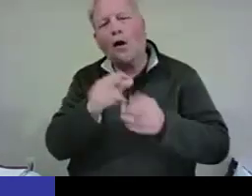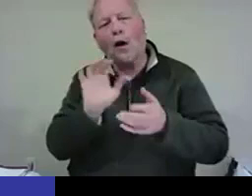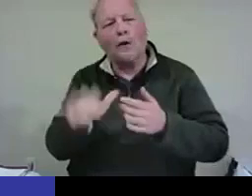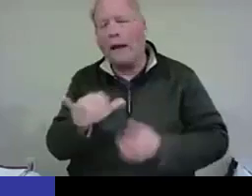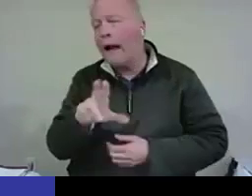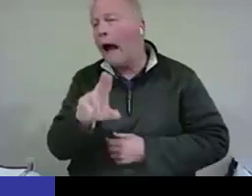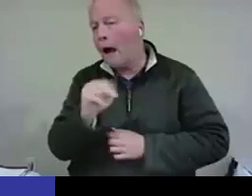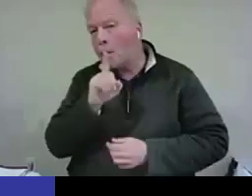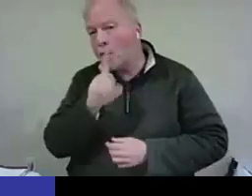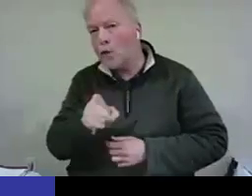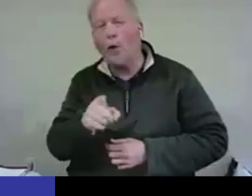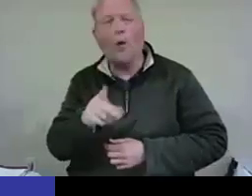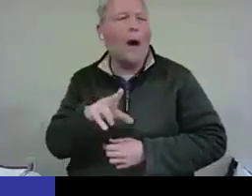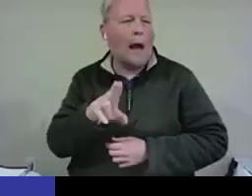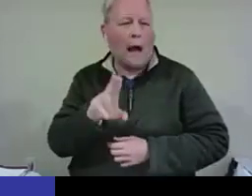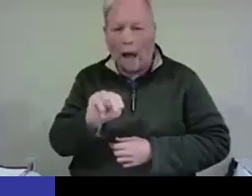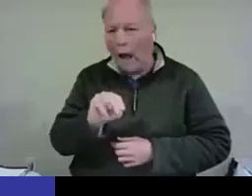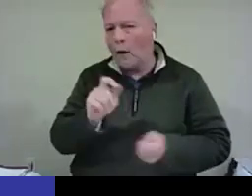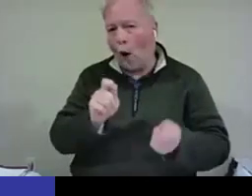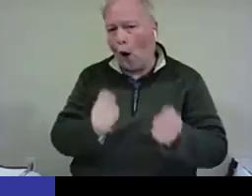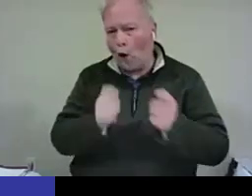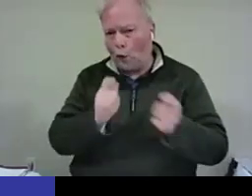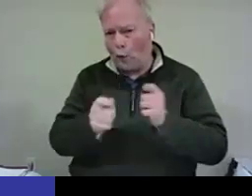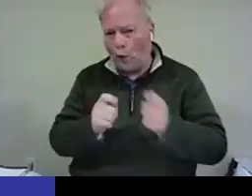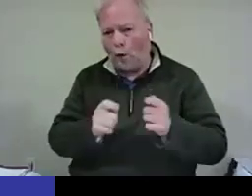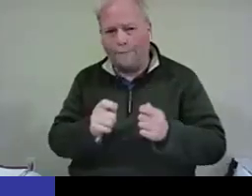child's behavior.